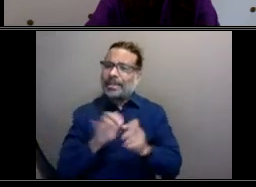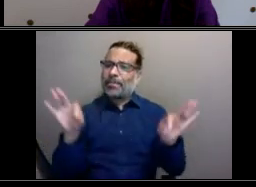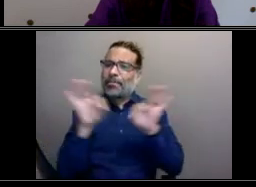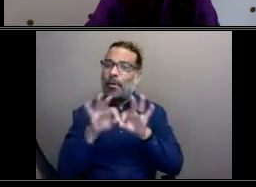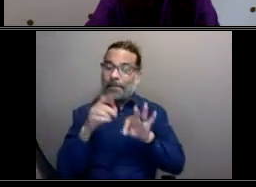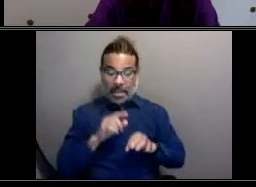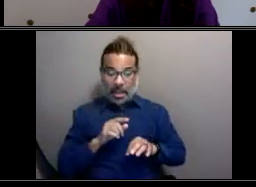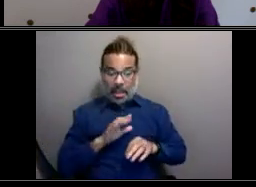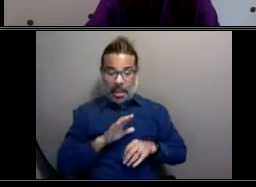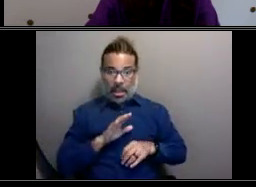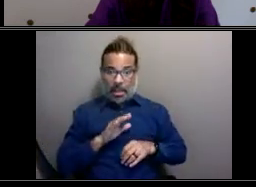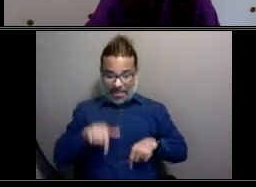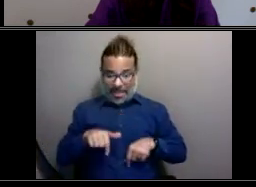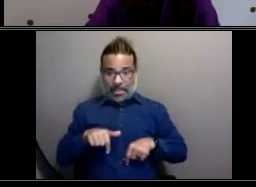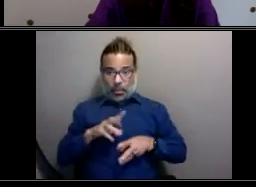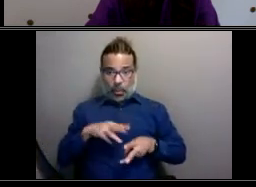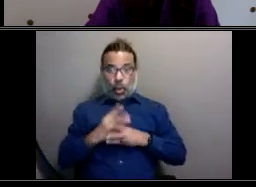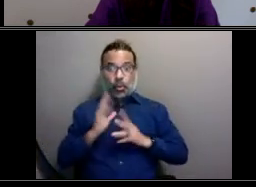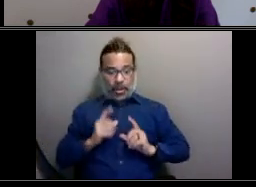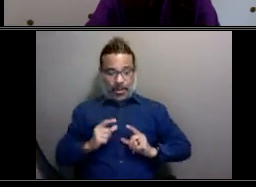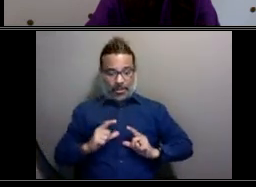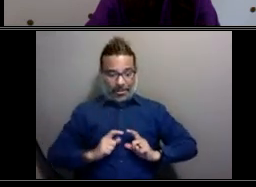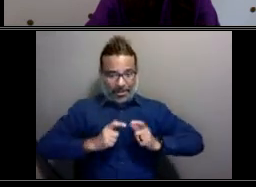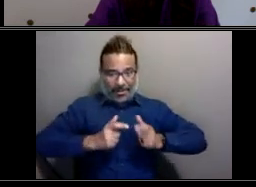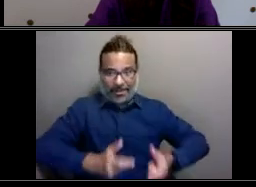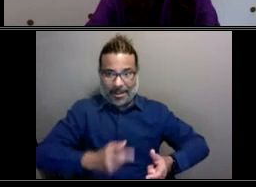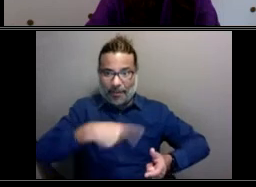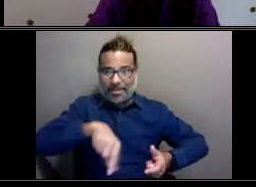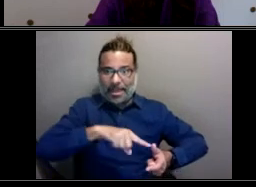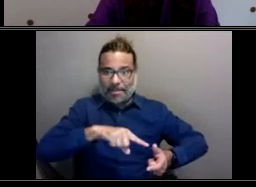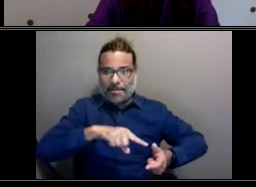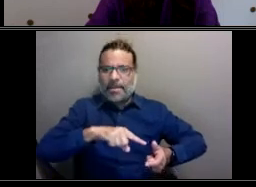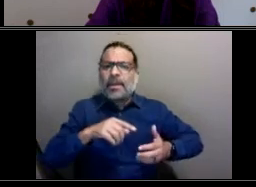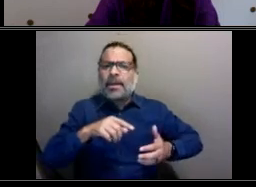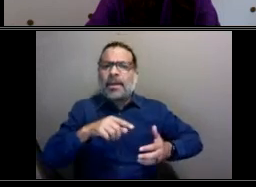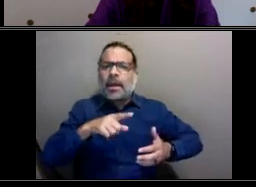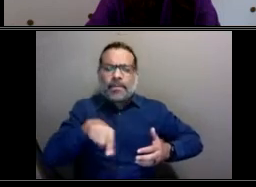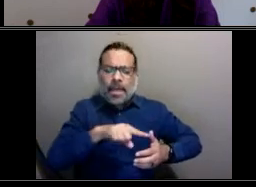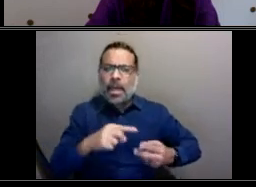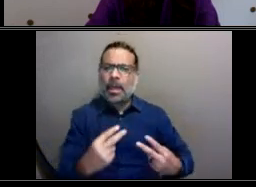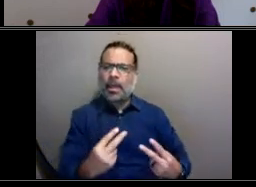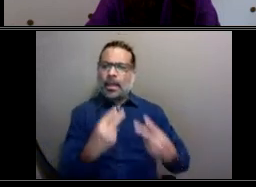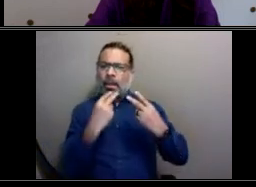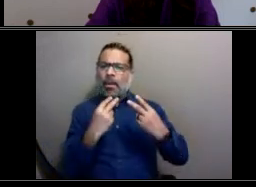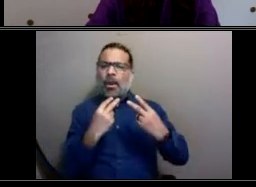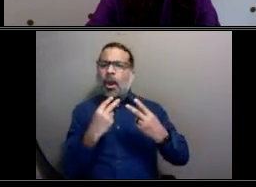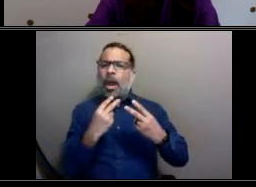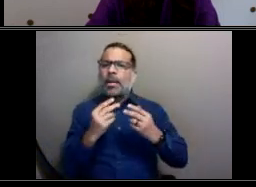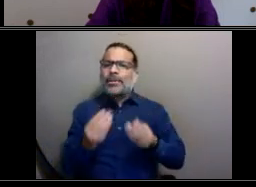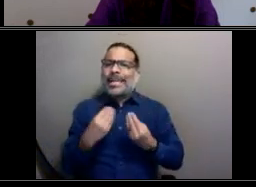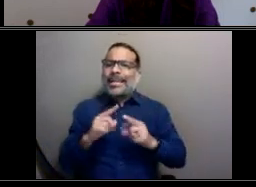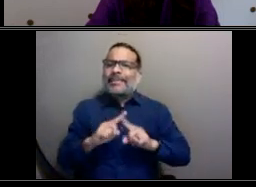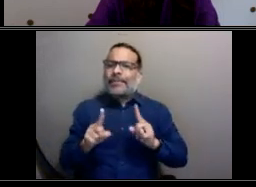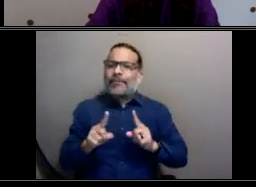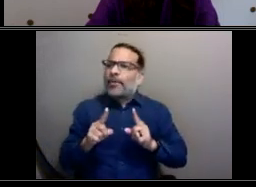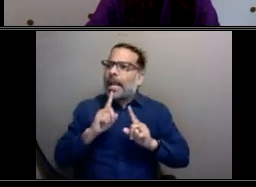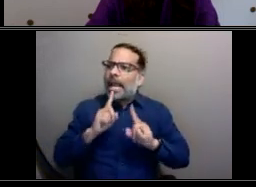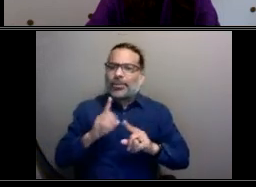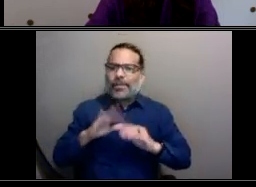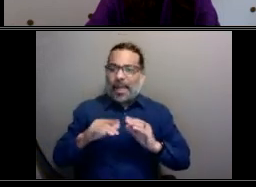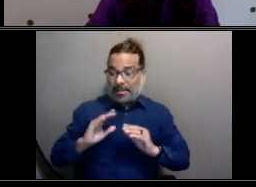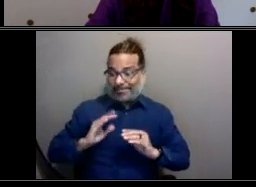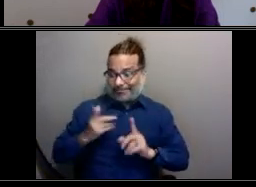that they are going to inherit. And they are looking to us to provide different answers than they've been getting from our generation to